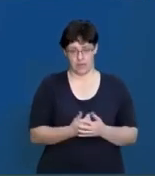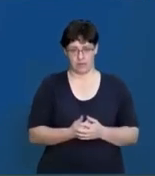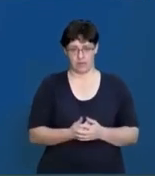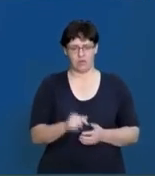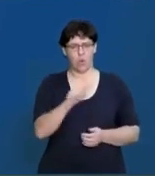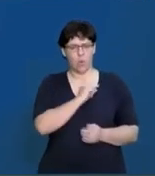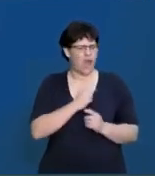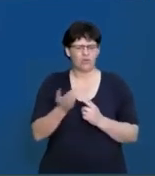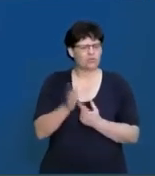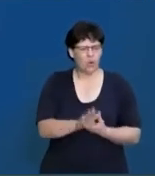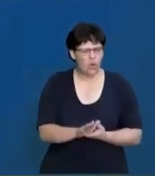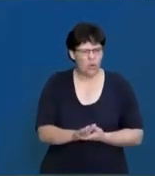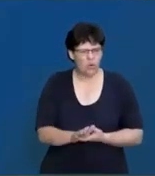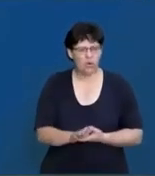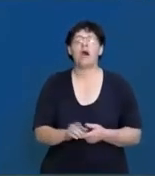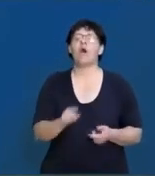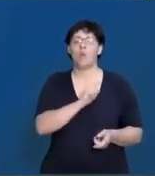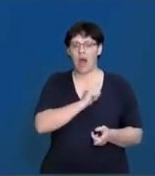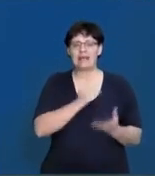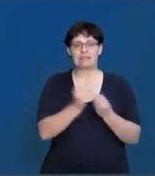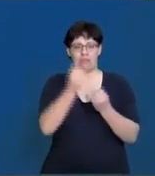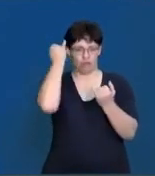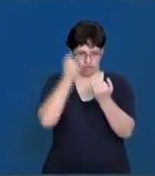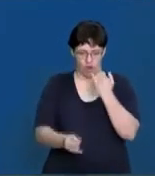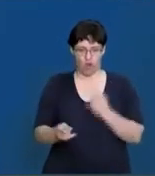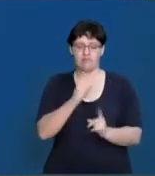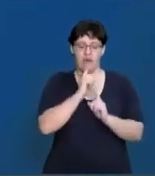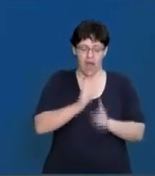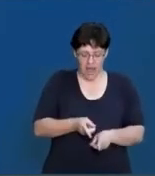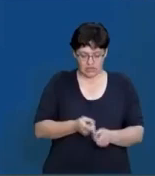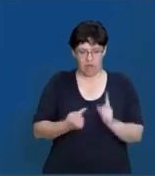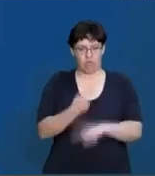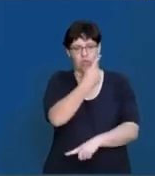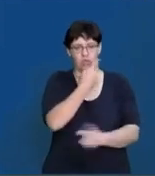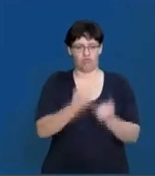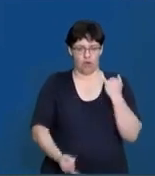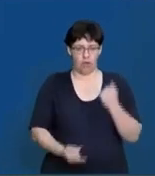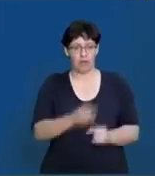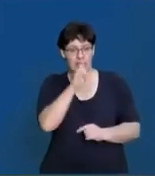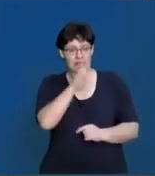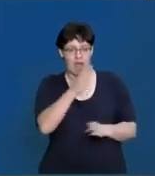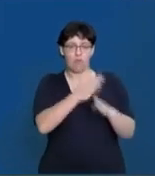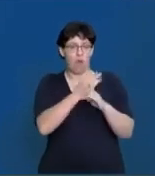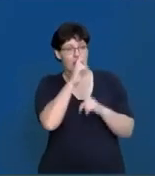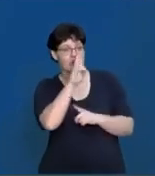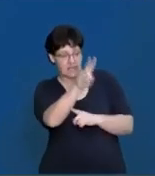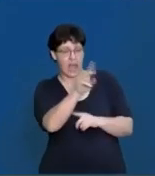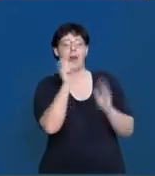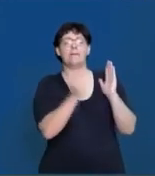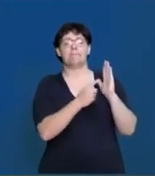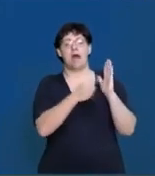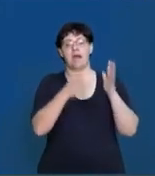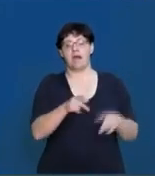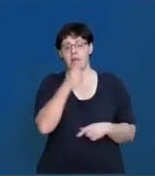clearly. Again, guys, why do you need to show the working? Just in case you punch something wrong and your answer comes out wrong. But if there